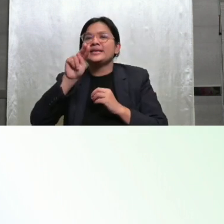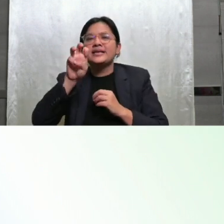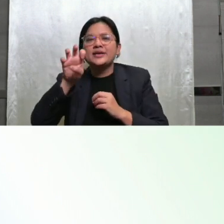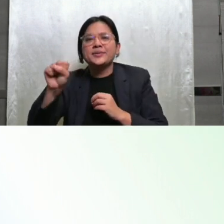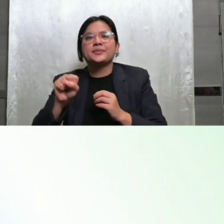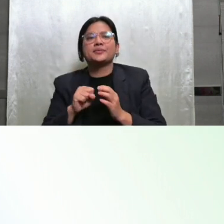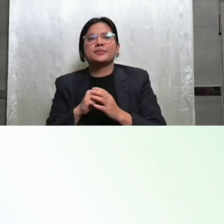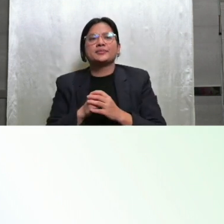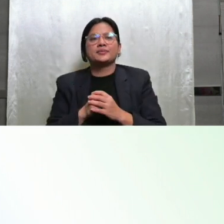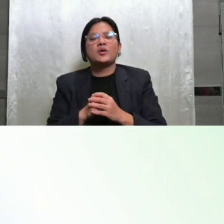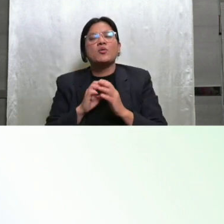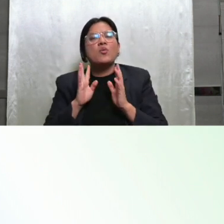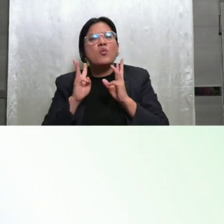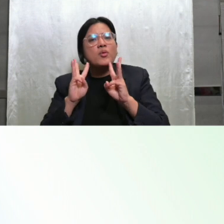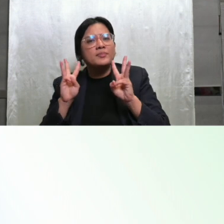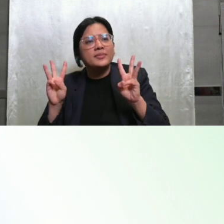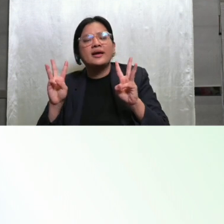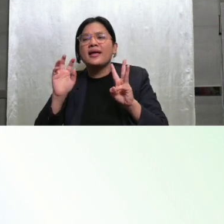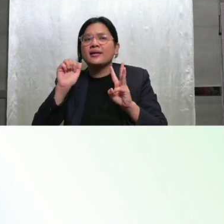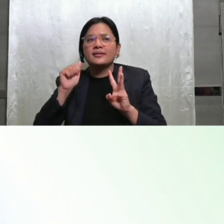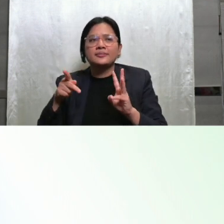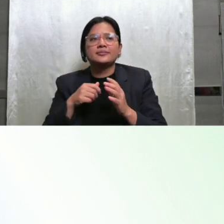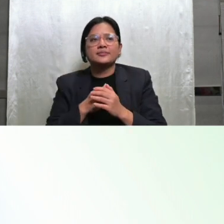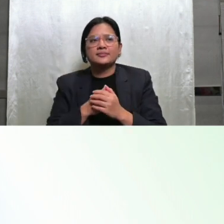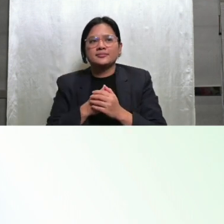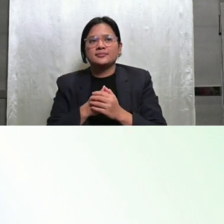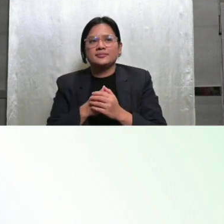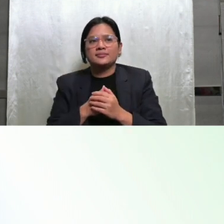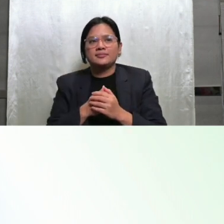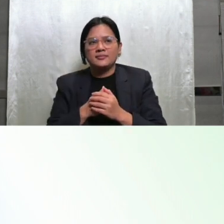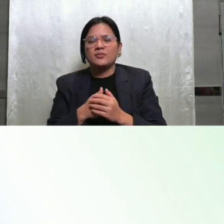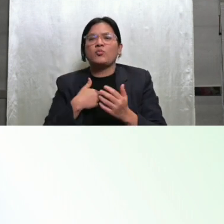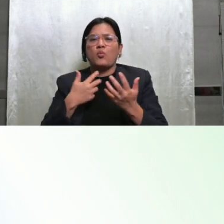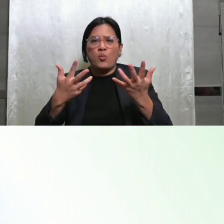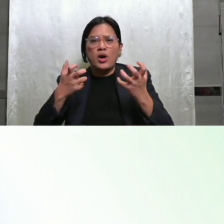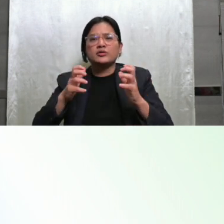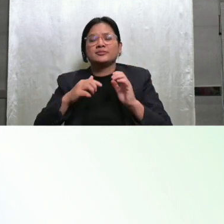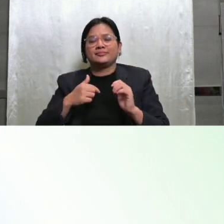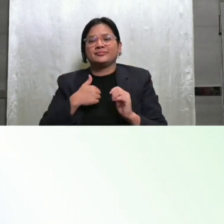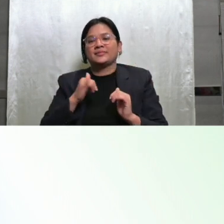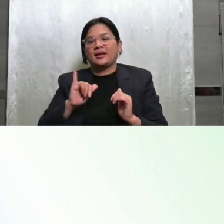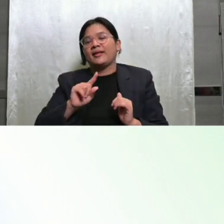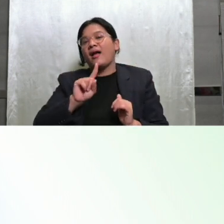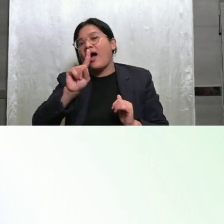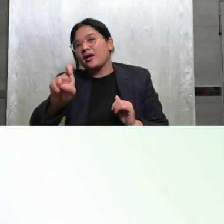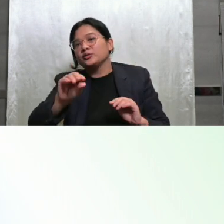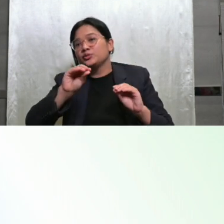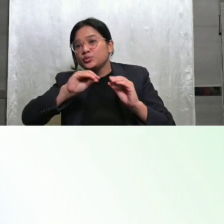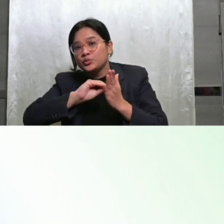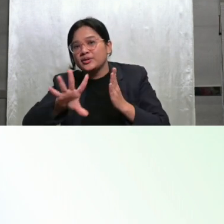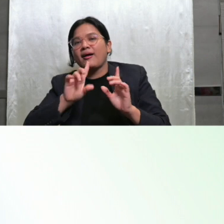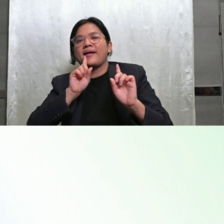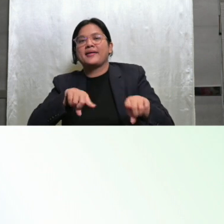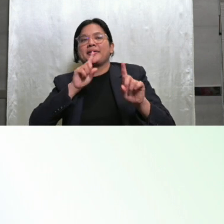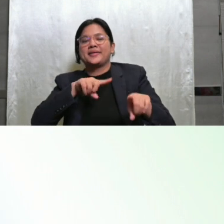as improves their learning by giving them the reports on the learning gaps. That's